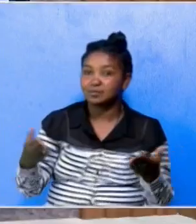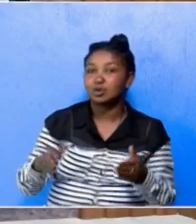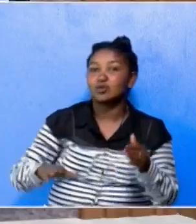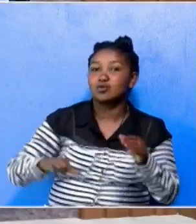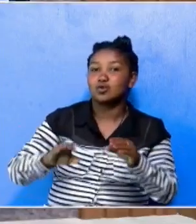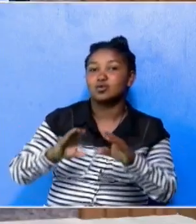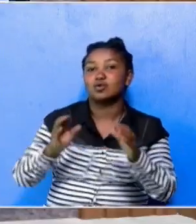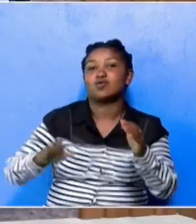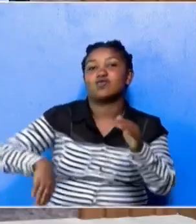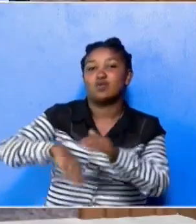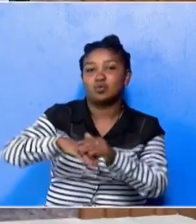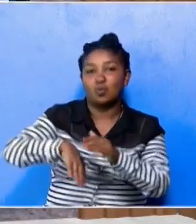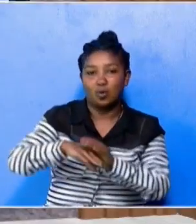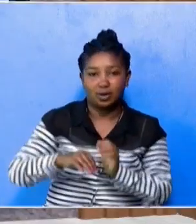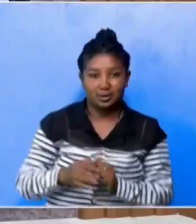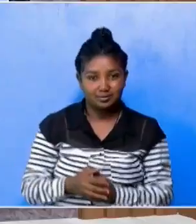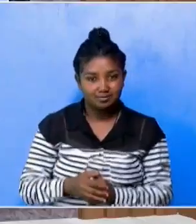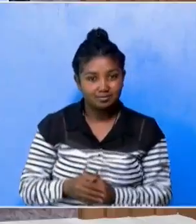Football.